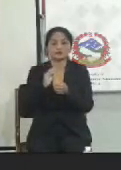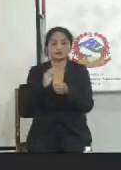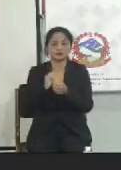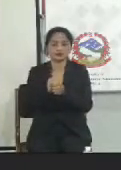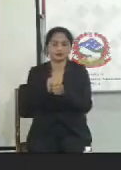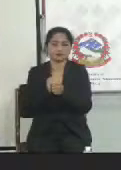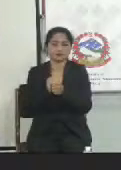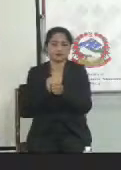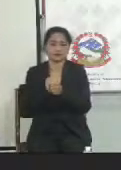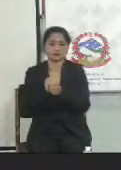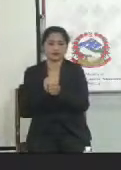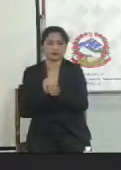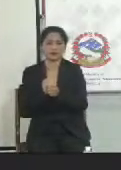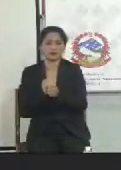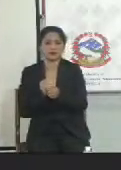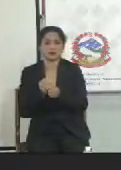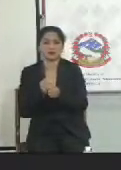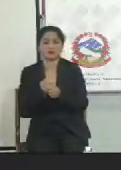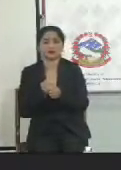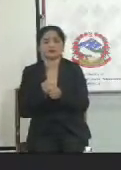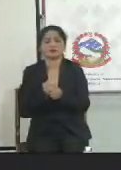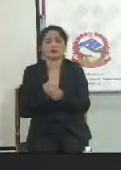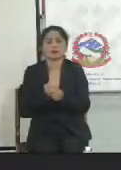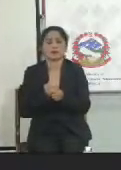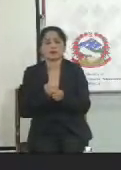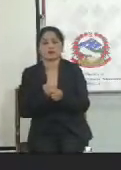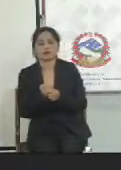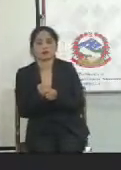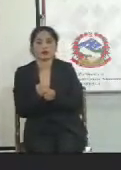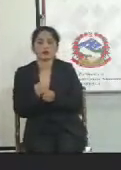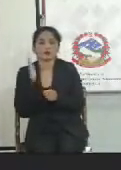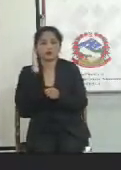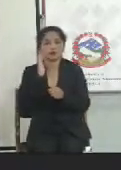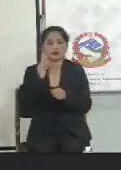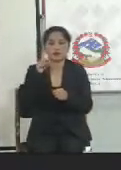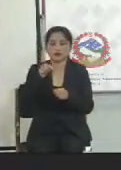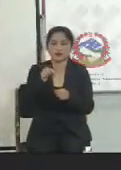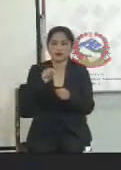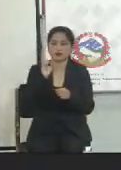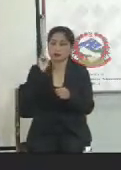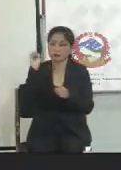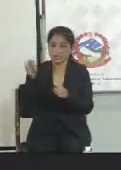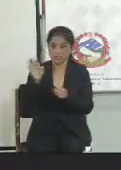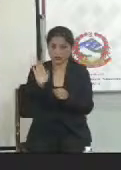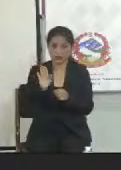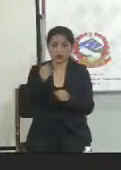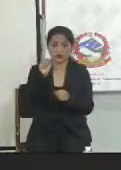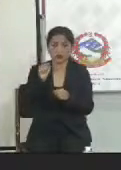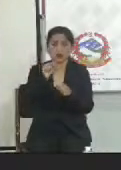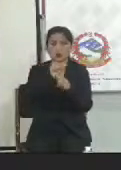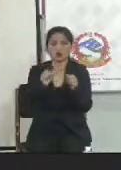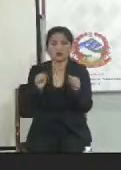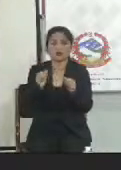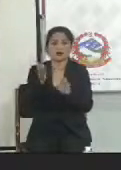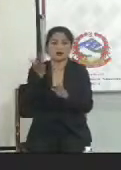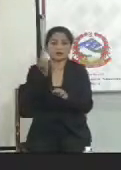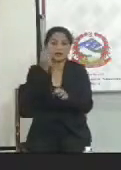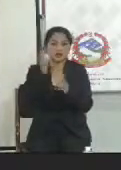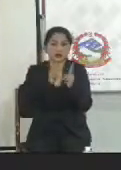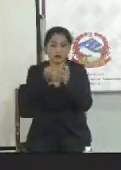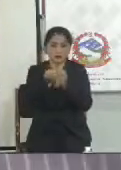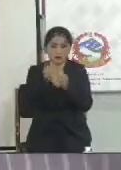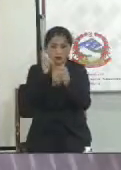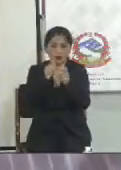Excuse me, interpreter is speaking. The interpreter is not able to hear the speaker's